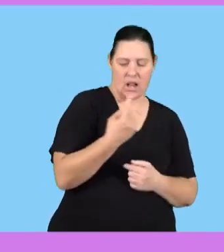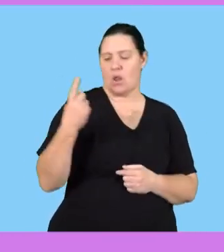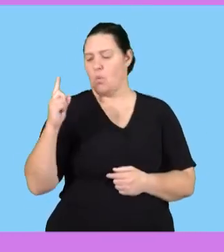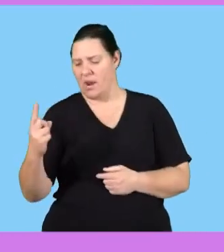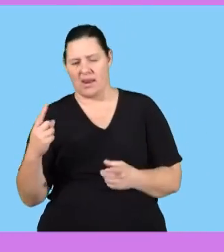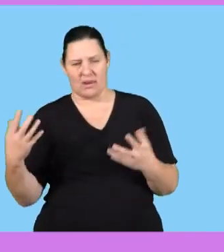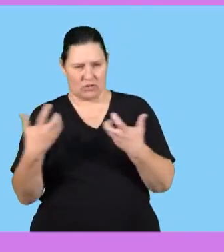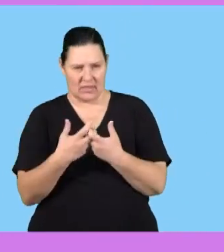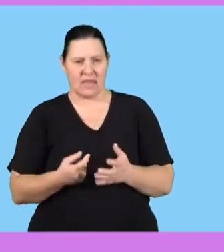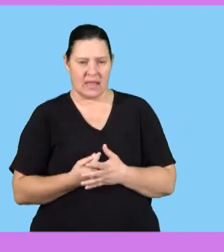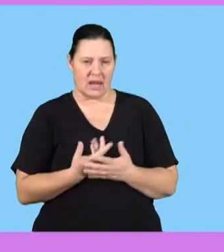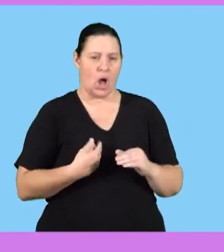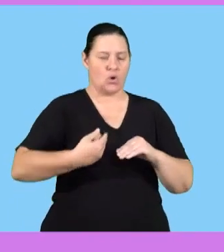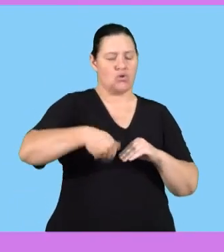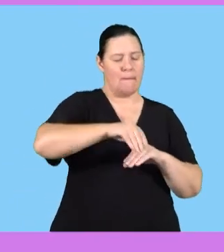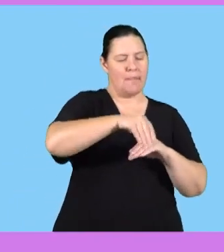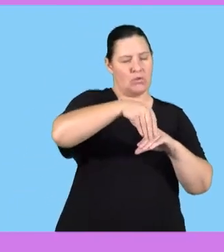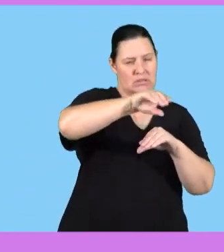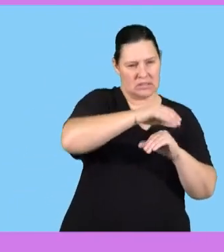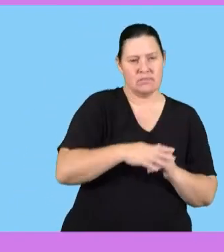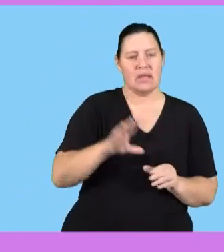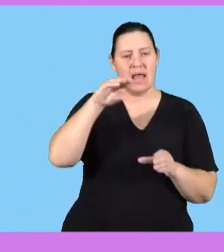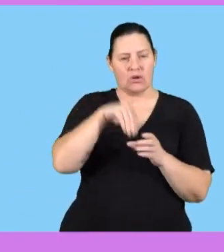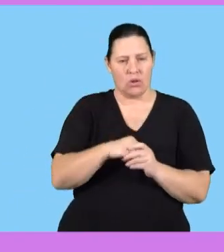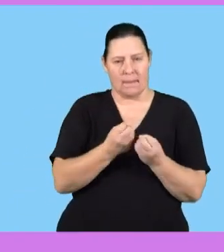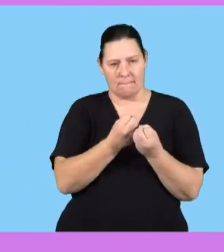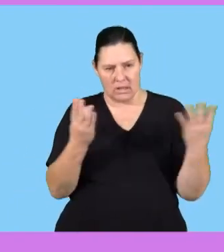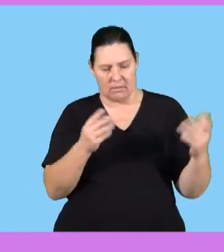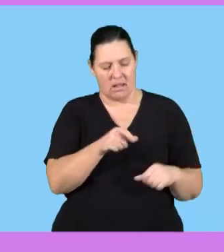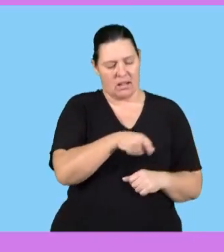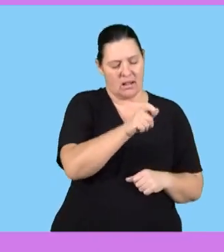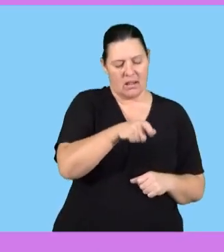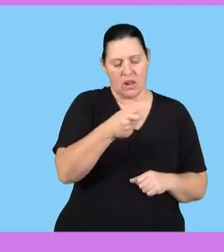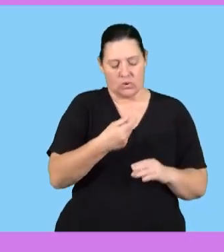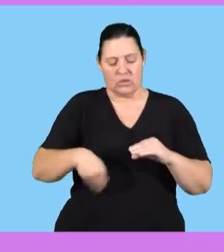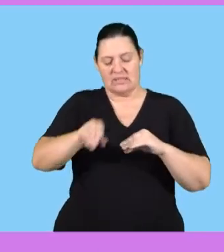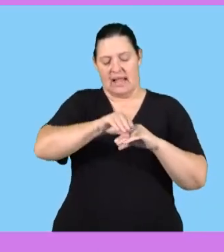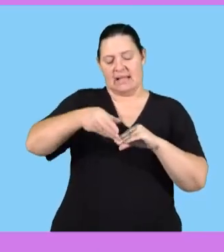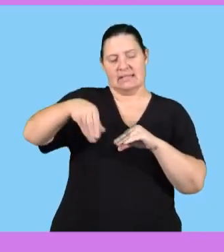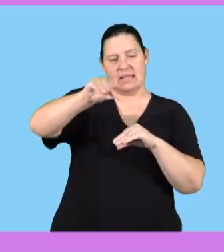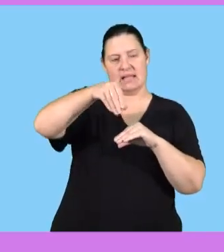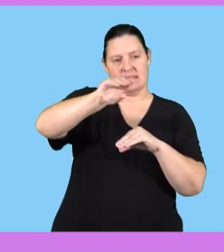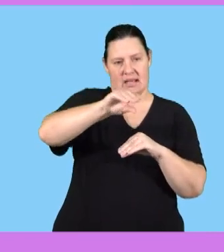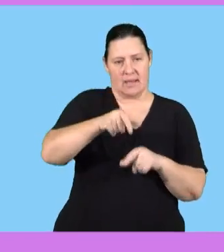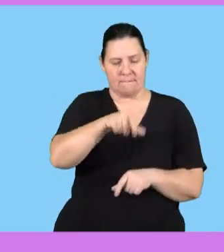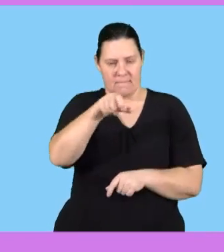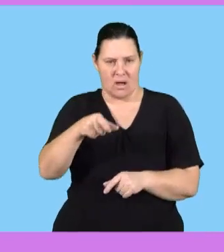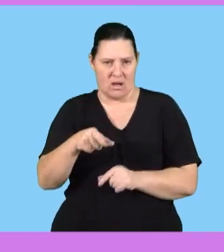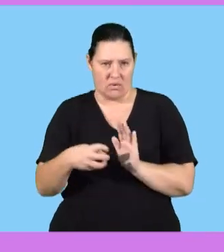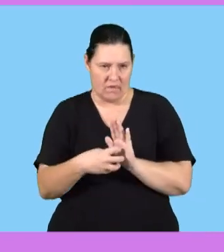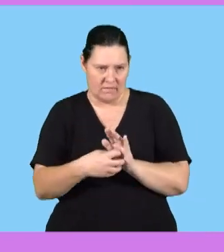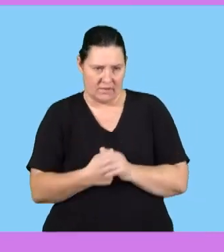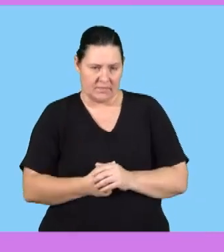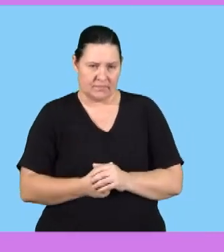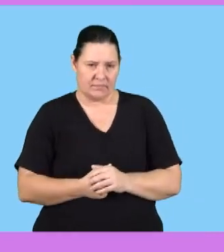hand. And then we have compound bar graphs, right? And it include multiple and stacked bar graphs,